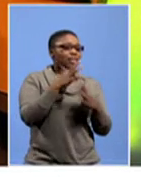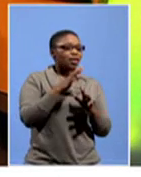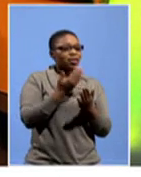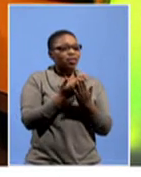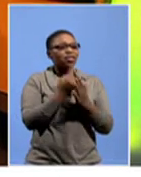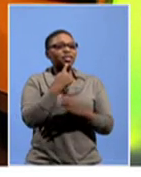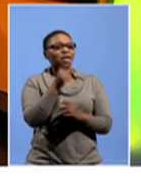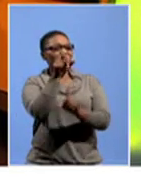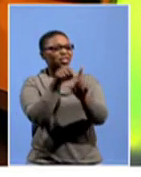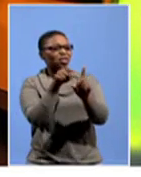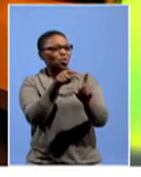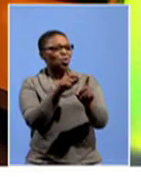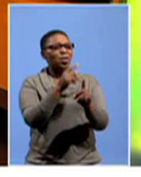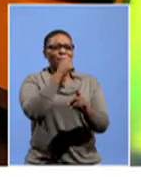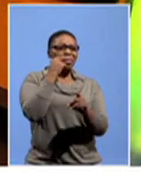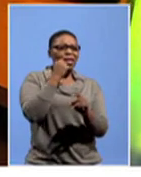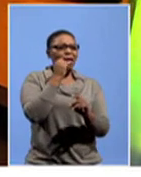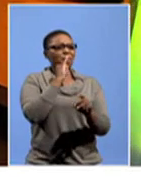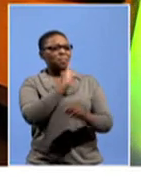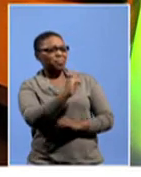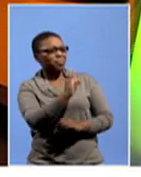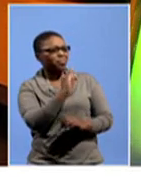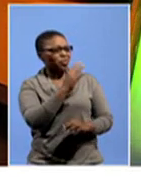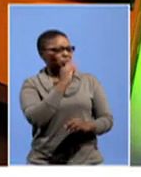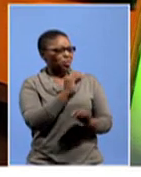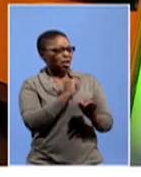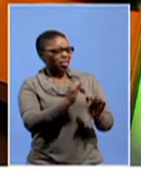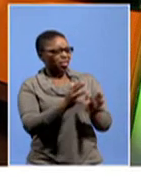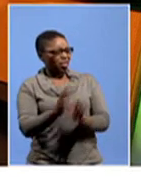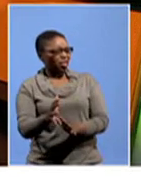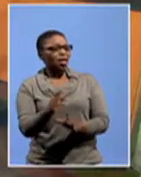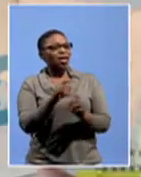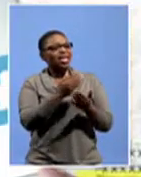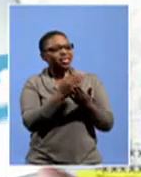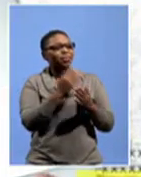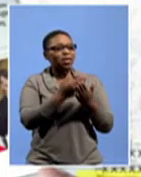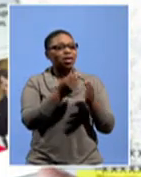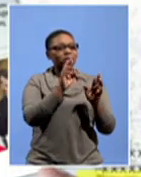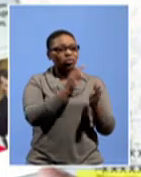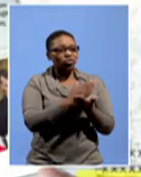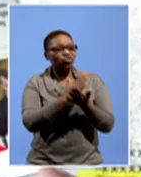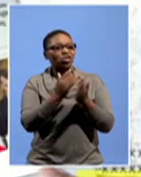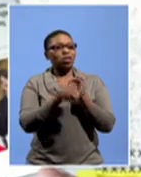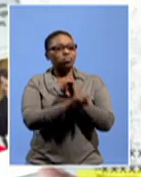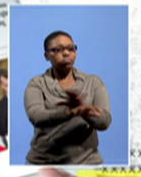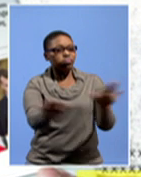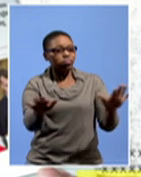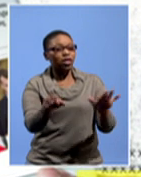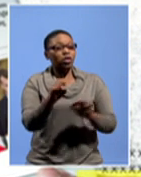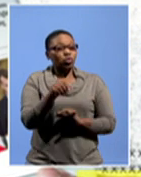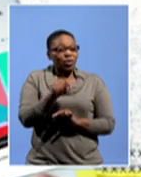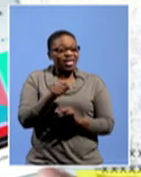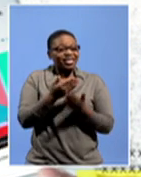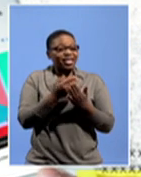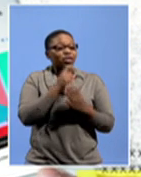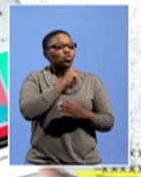They'll say all sorts of rude things about you, and then the troll army or the bot army will just retweet and keep doing that. And this is a modern form of censorship. So they